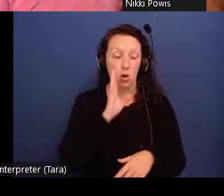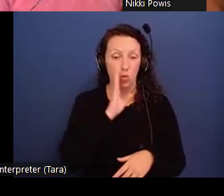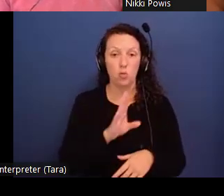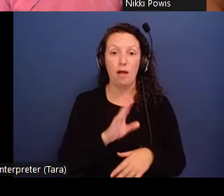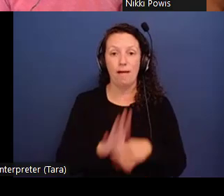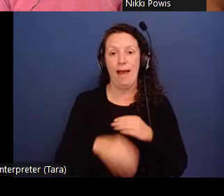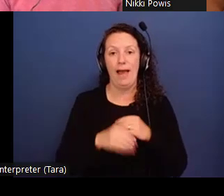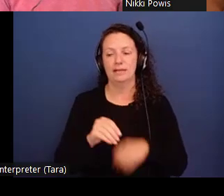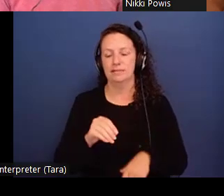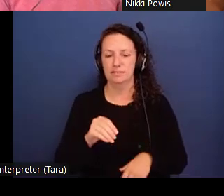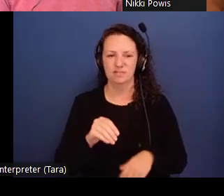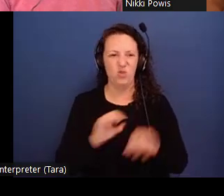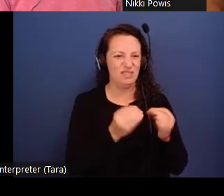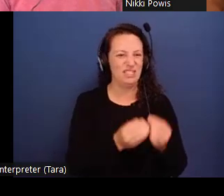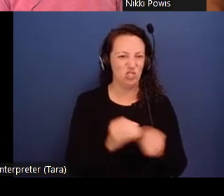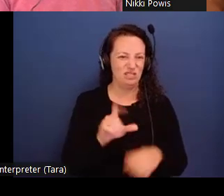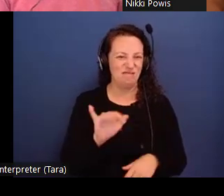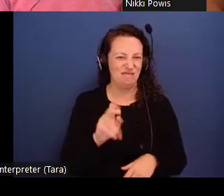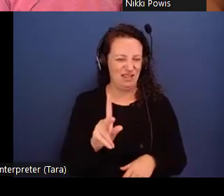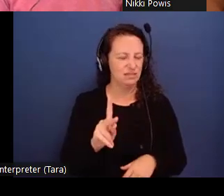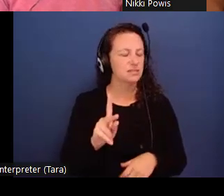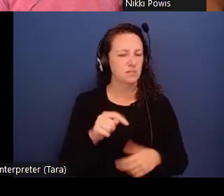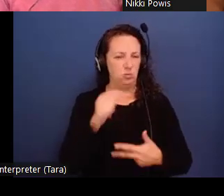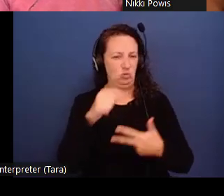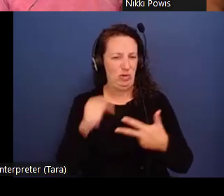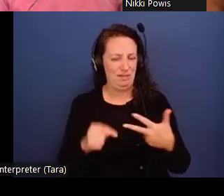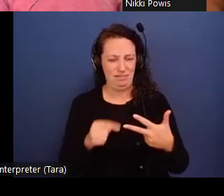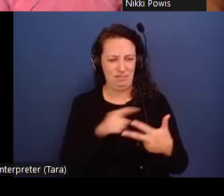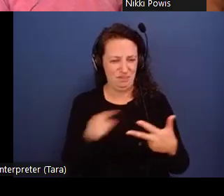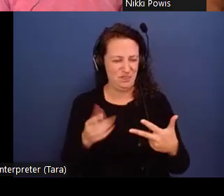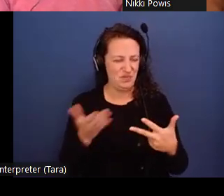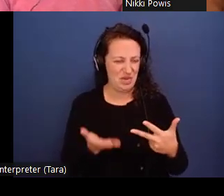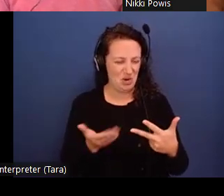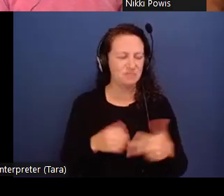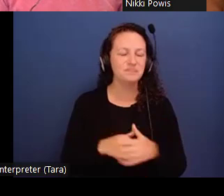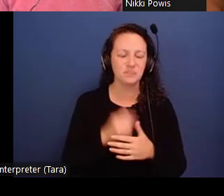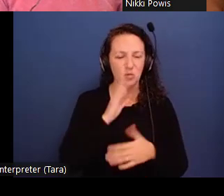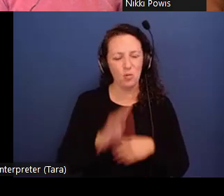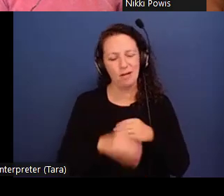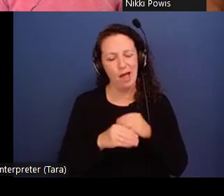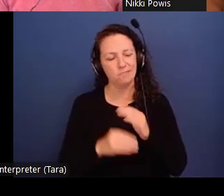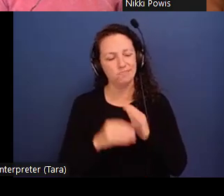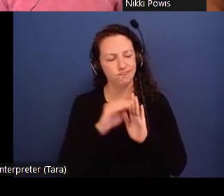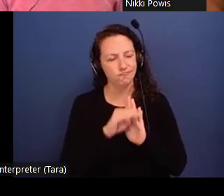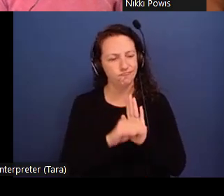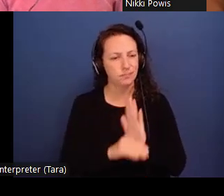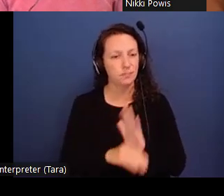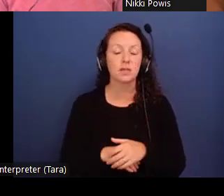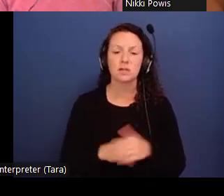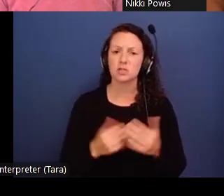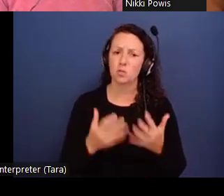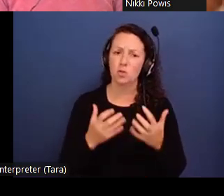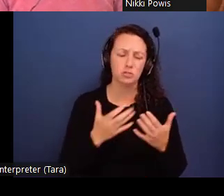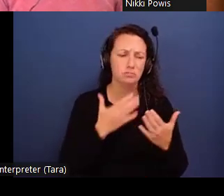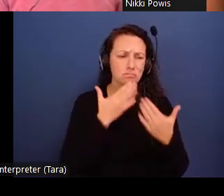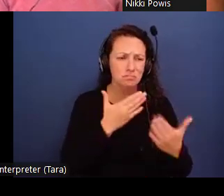the organizations that are here. Um, so I just want to say truly thank you to our panelists. Thank